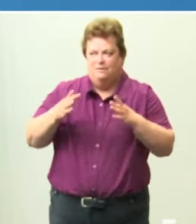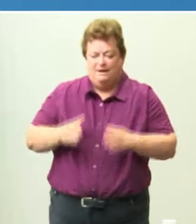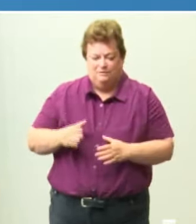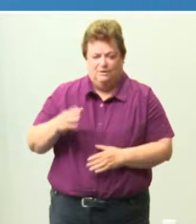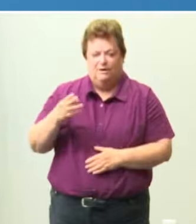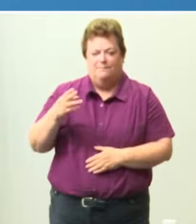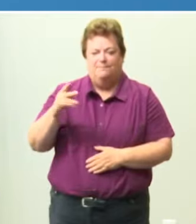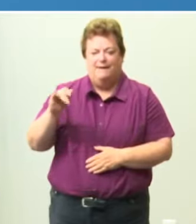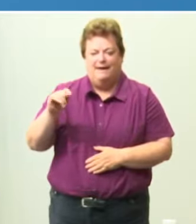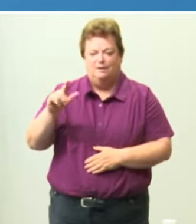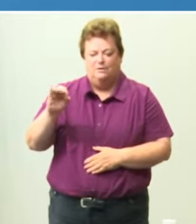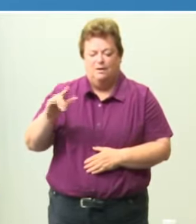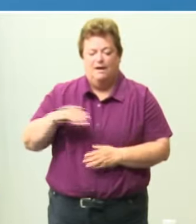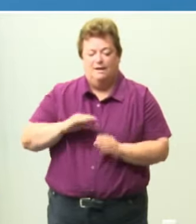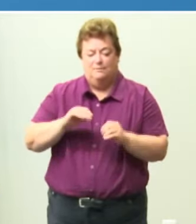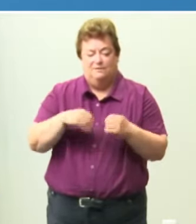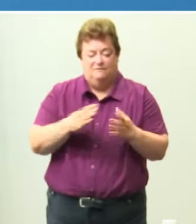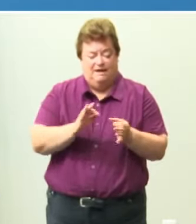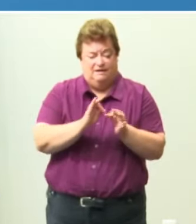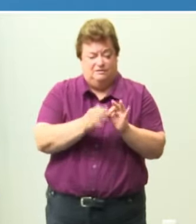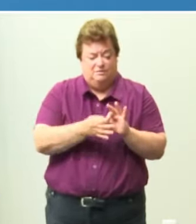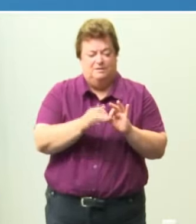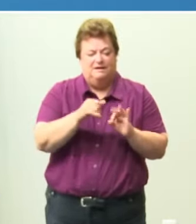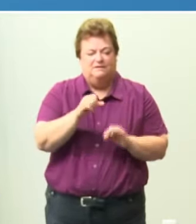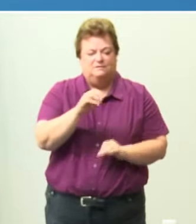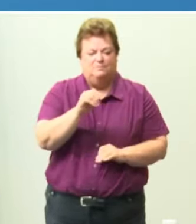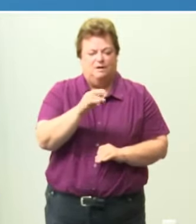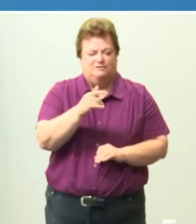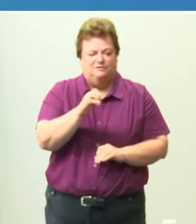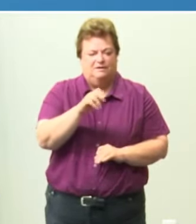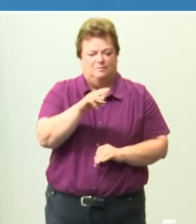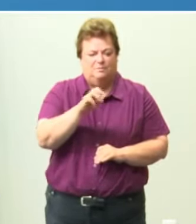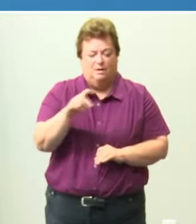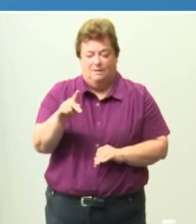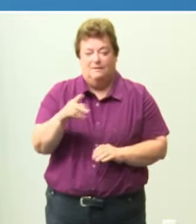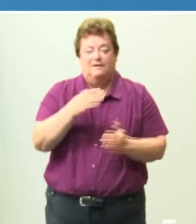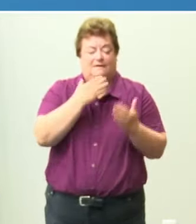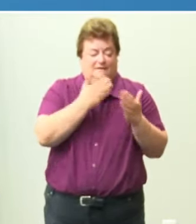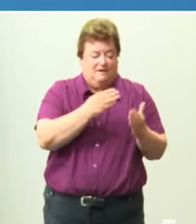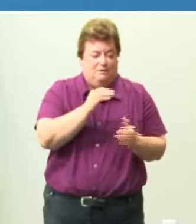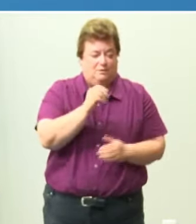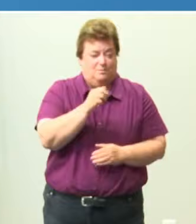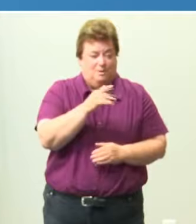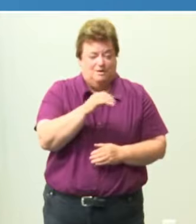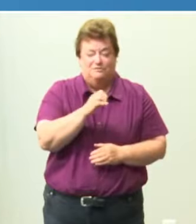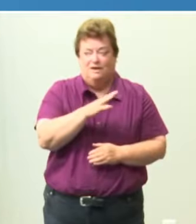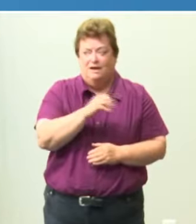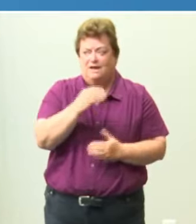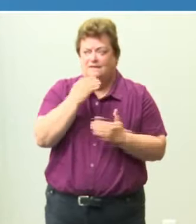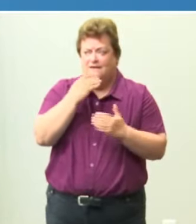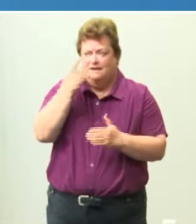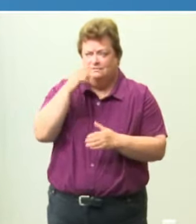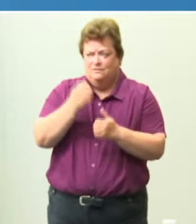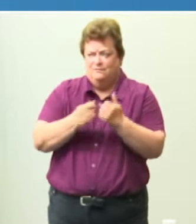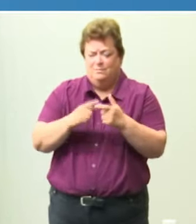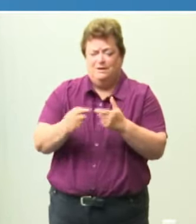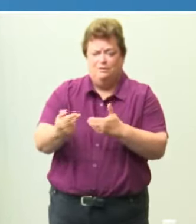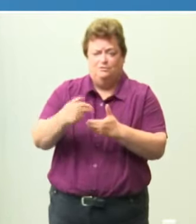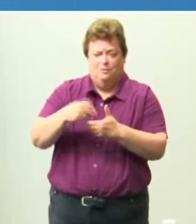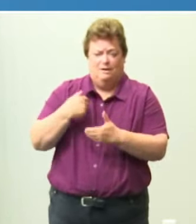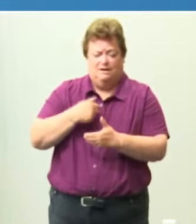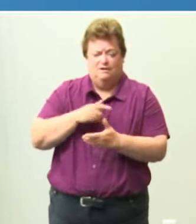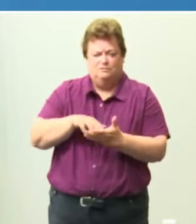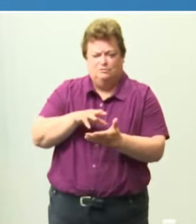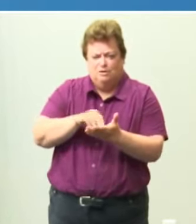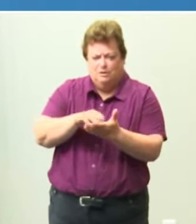and providing interpretation for us today is Margie Propp. Thank you, Margie, and thanks to everyone for joining us to